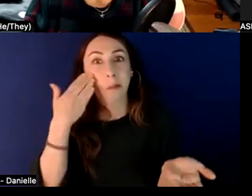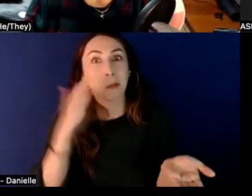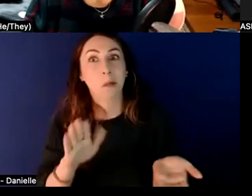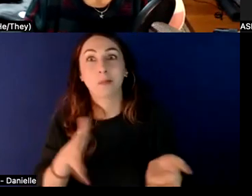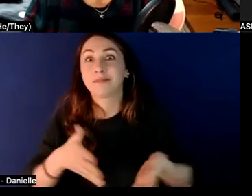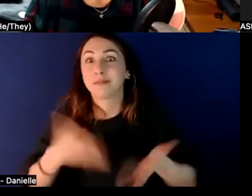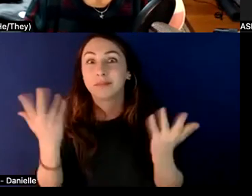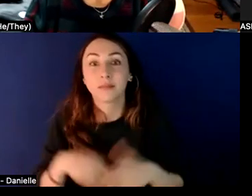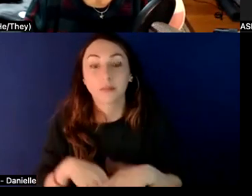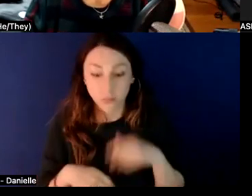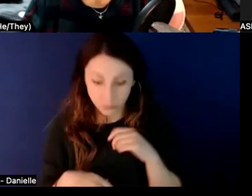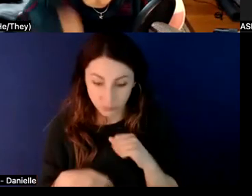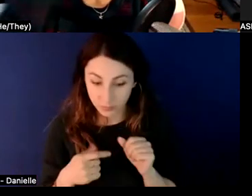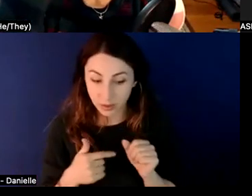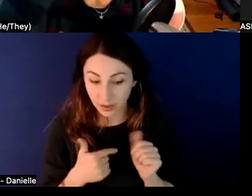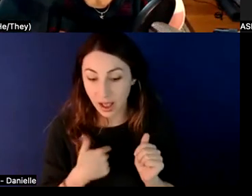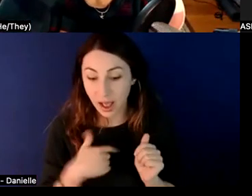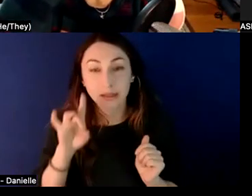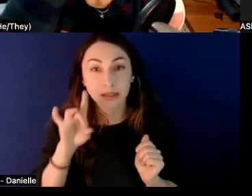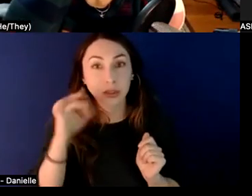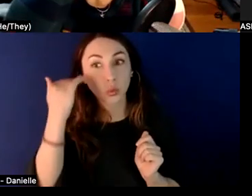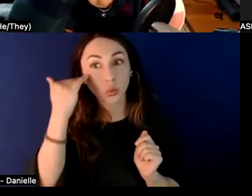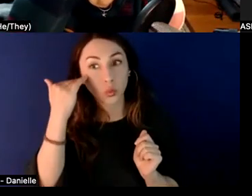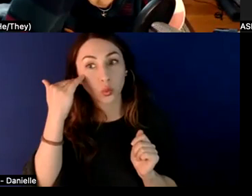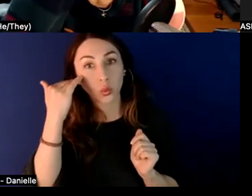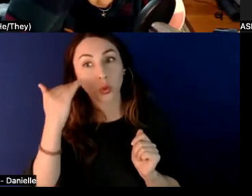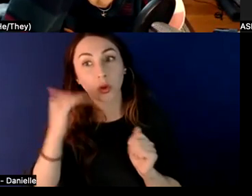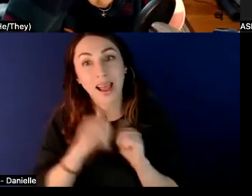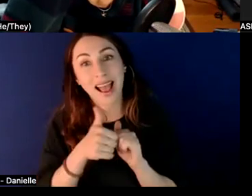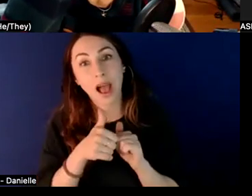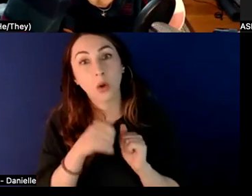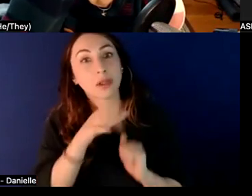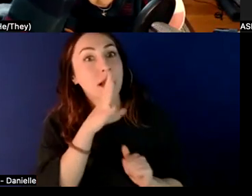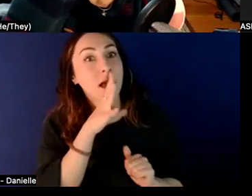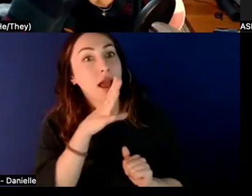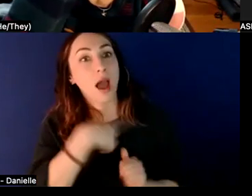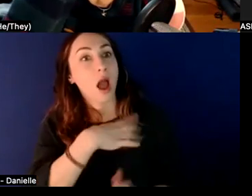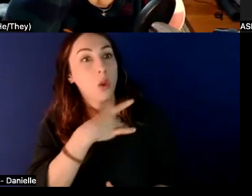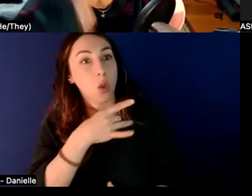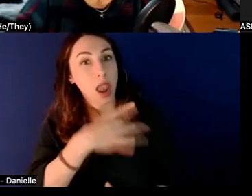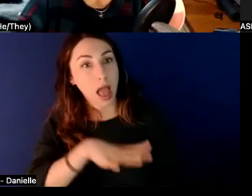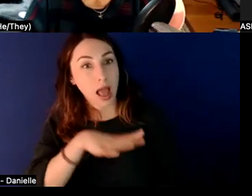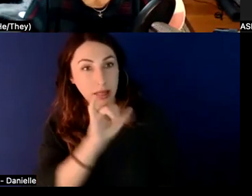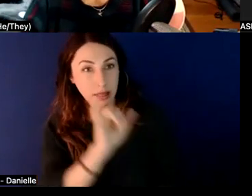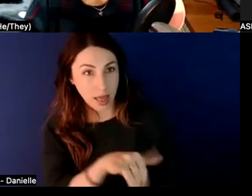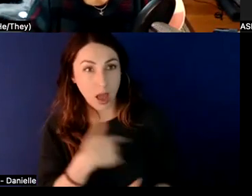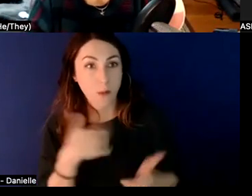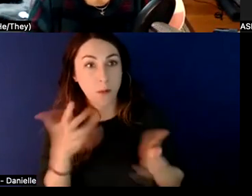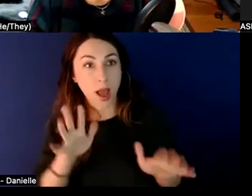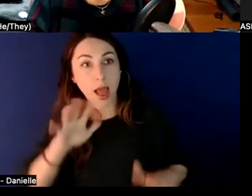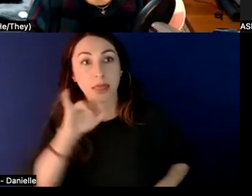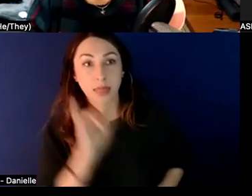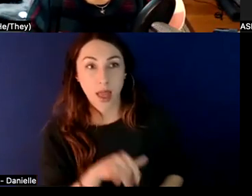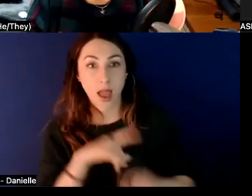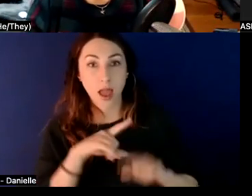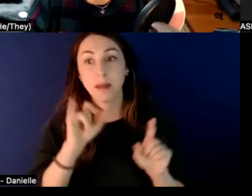all. And I very much knew how to say, I don't like what you're doing. This isn't what I want. But if the other